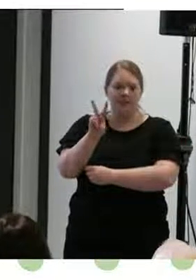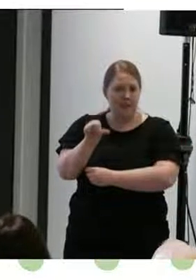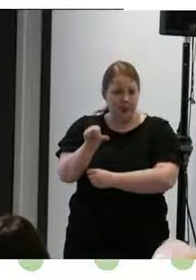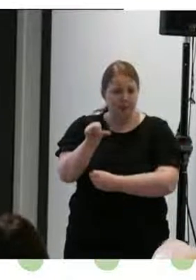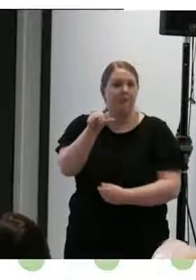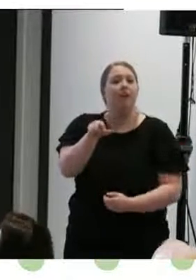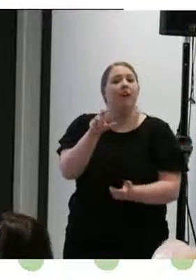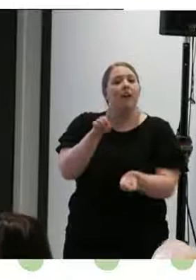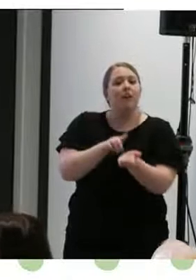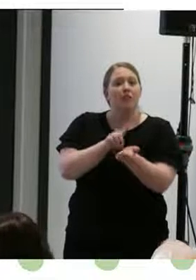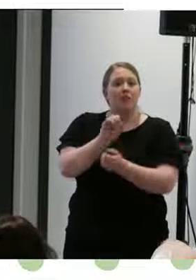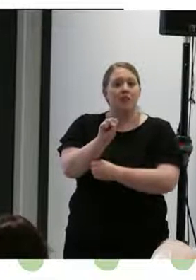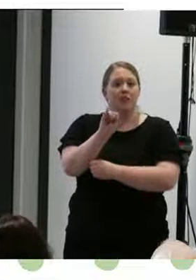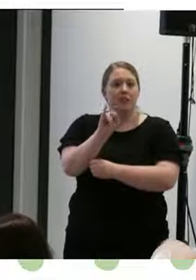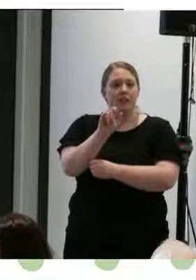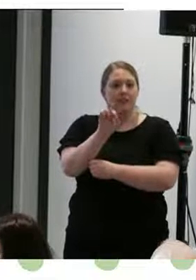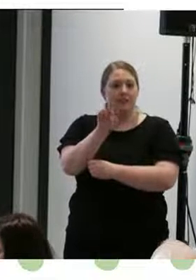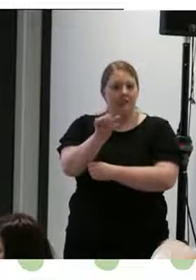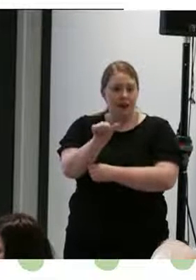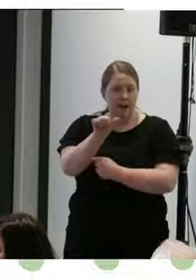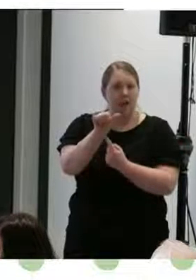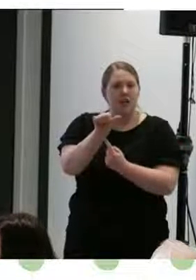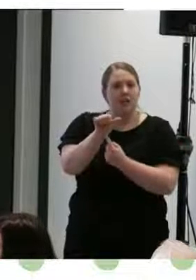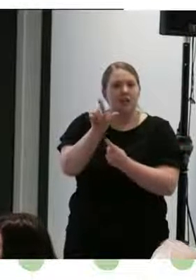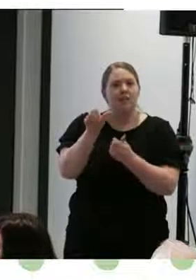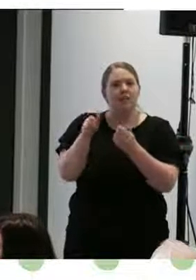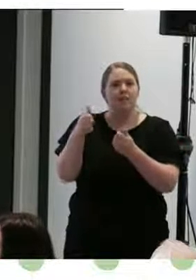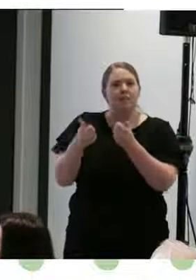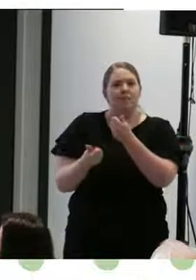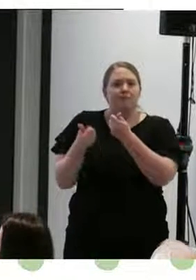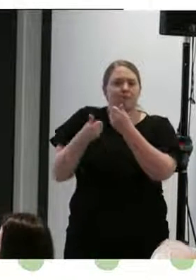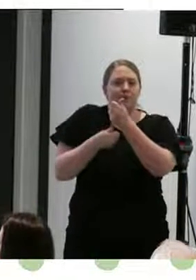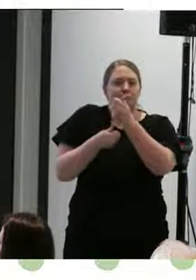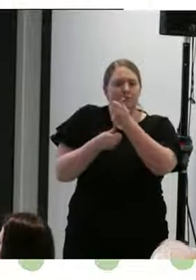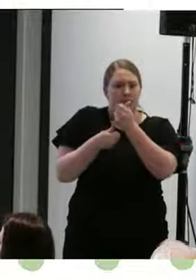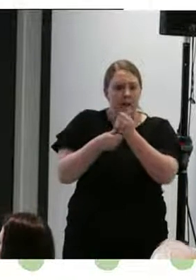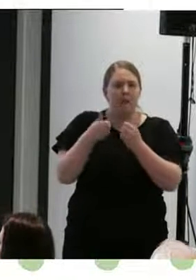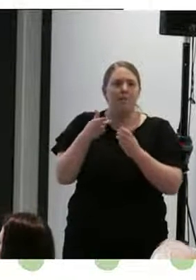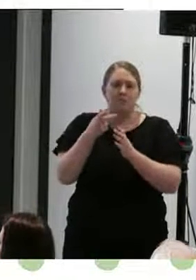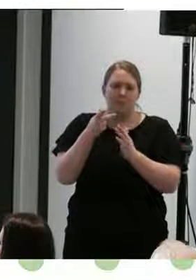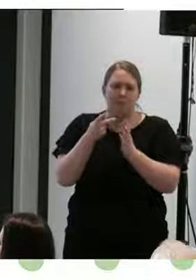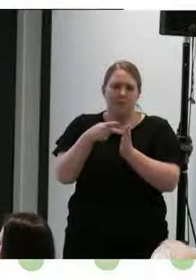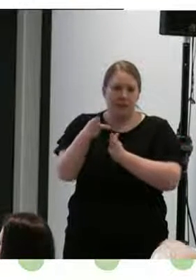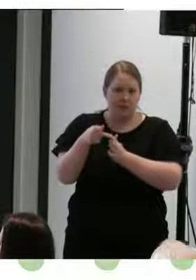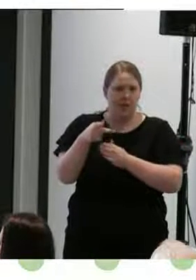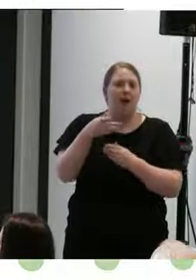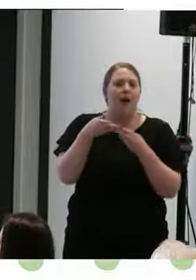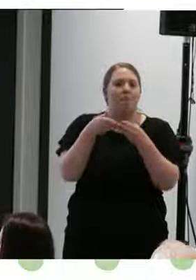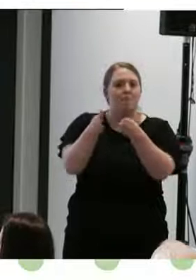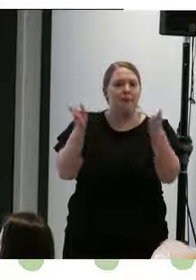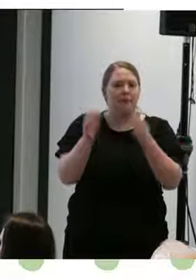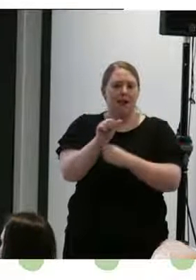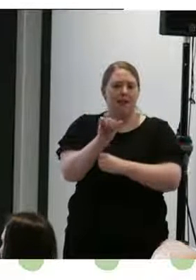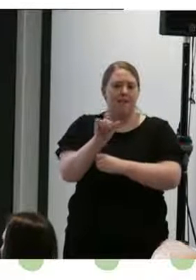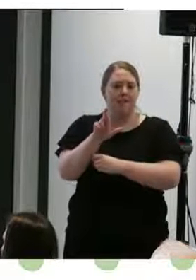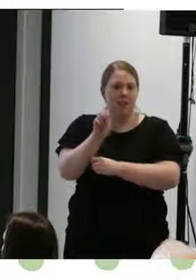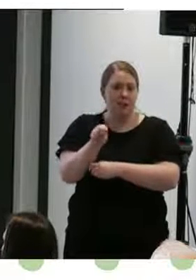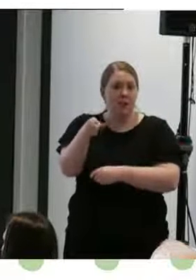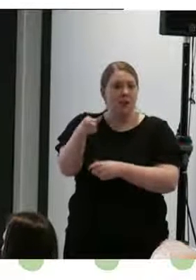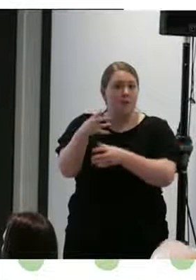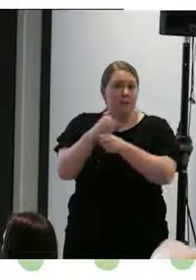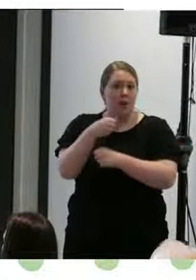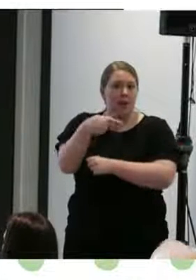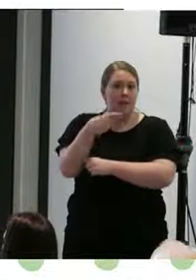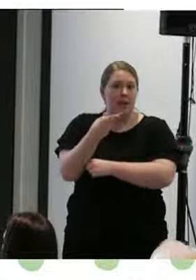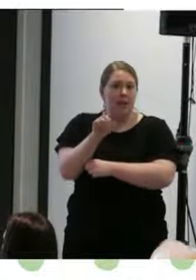associate professor at the O'Neill School of Public and Environmental Affairs at Indiana University. Dr. Silva earned her PhD